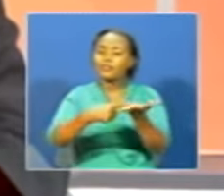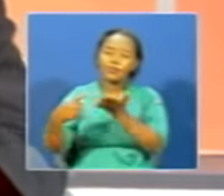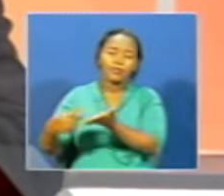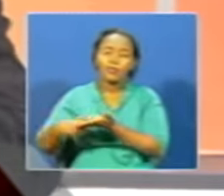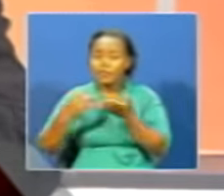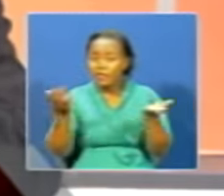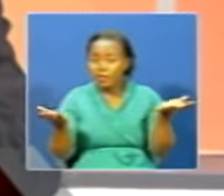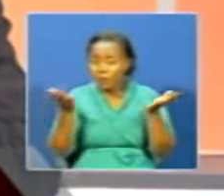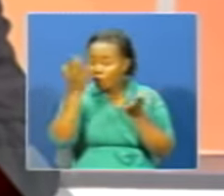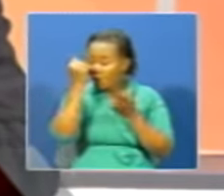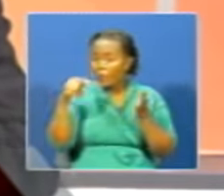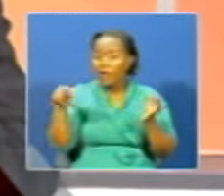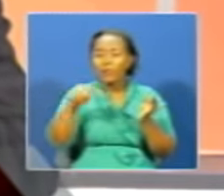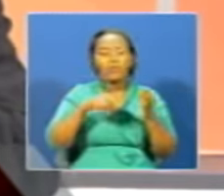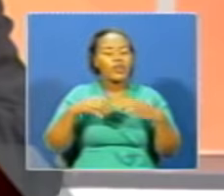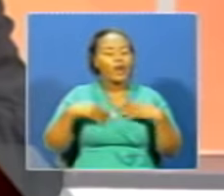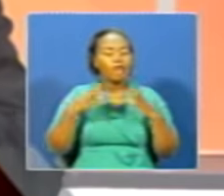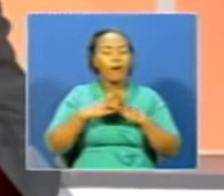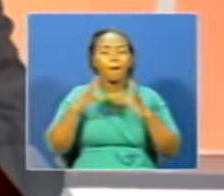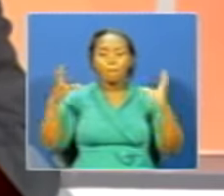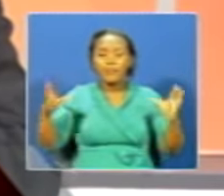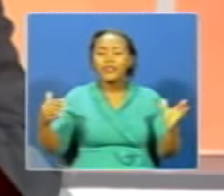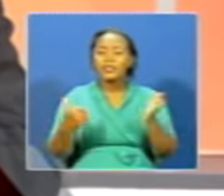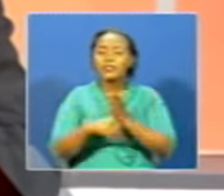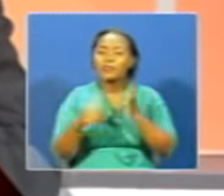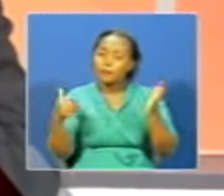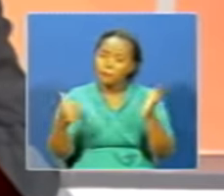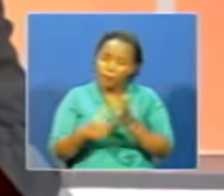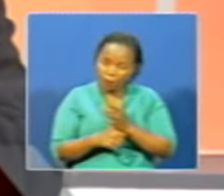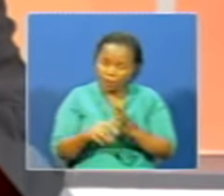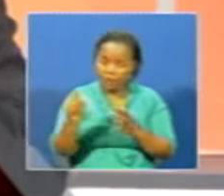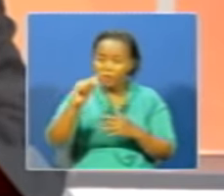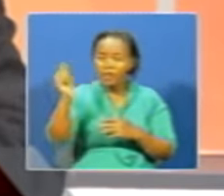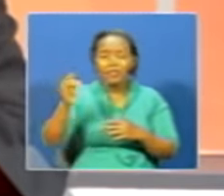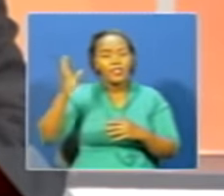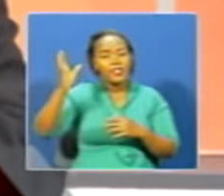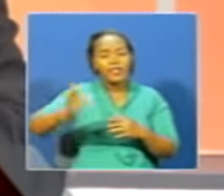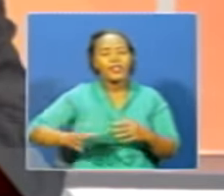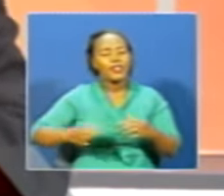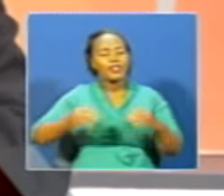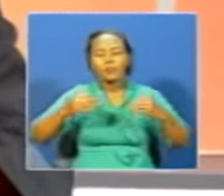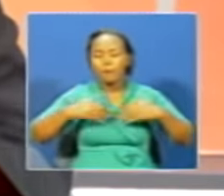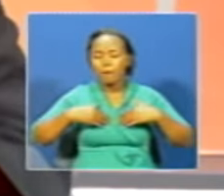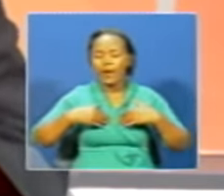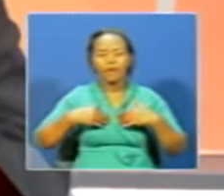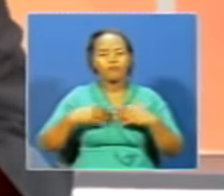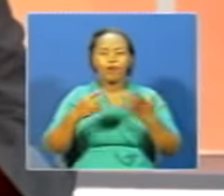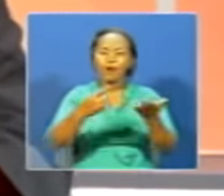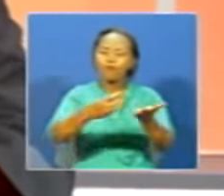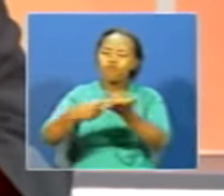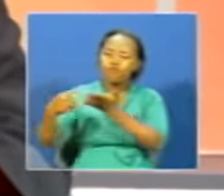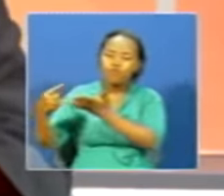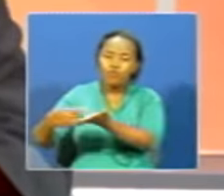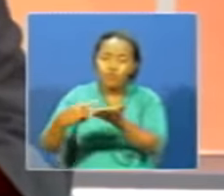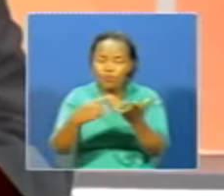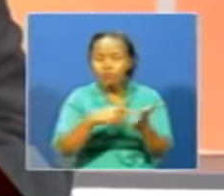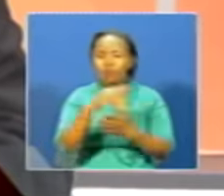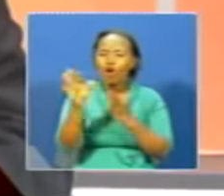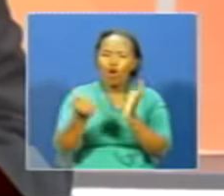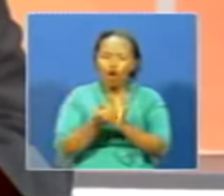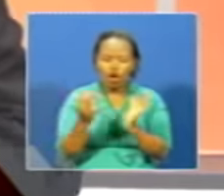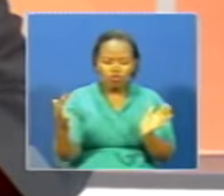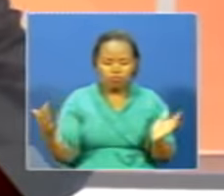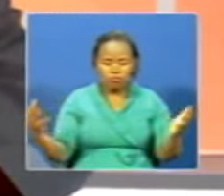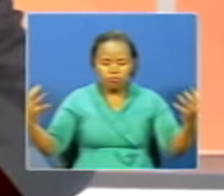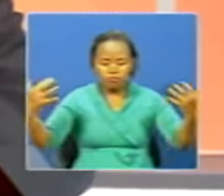Mm-hmm. Kenyans need to engage in that serious dialogue. Mm-hmm. We need a Venga Tuarie moment in our country. In our